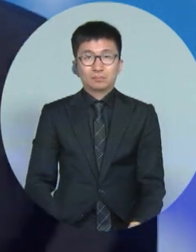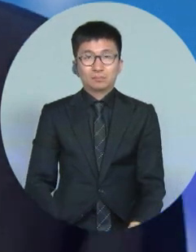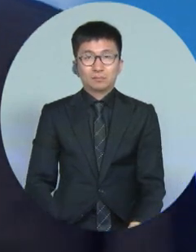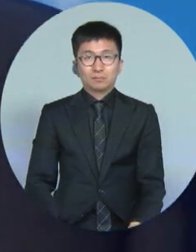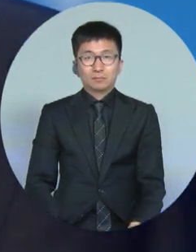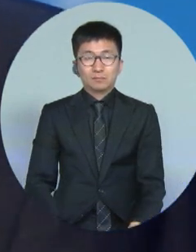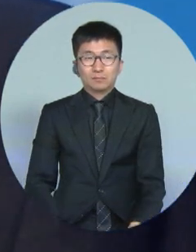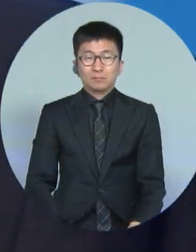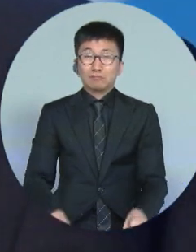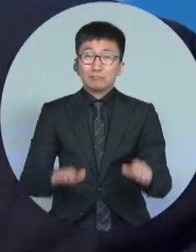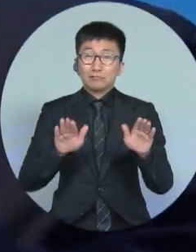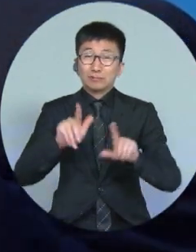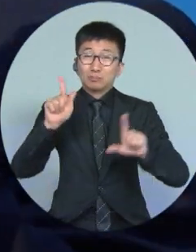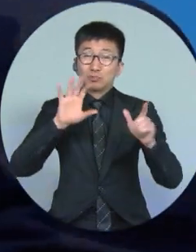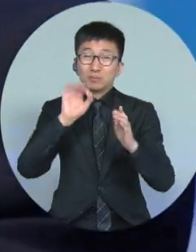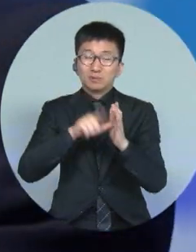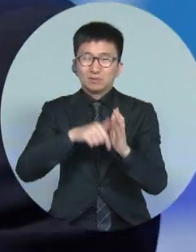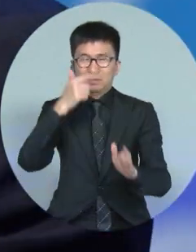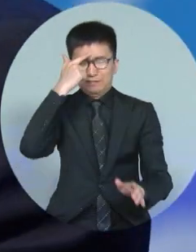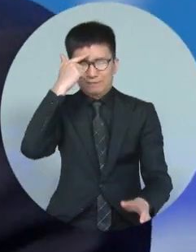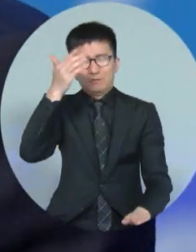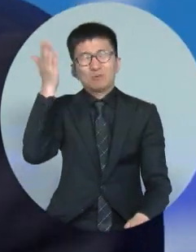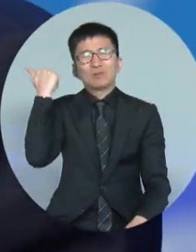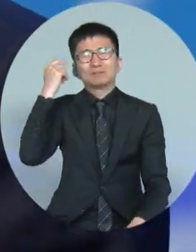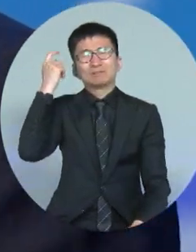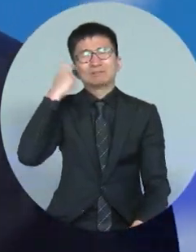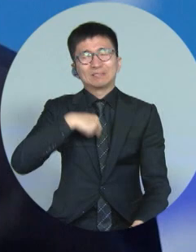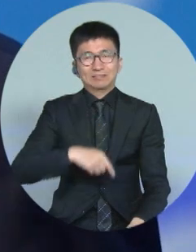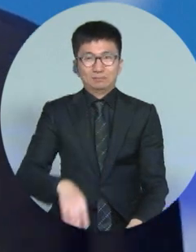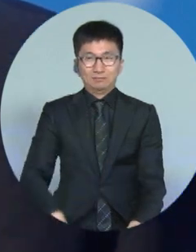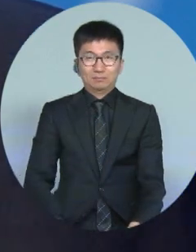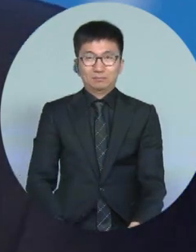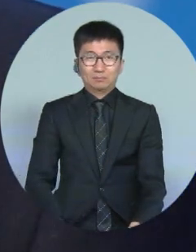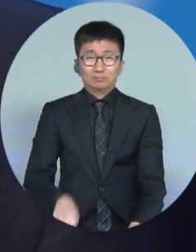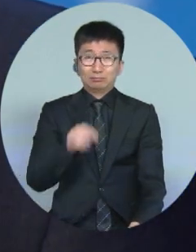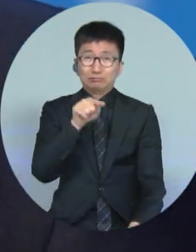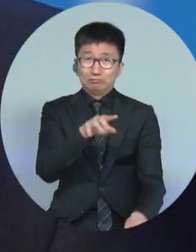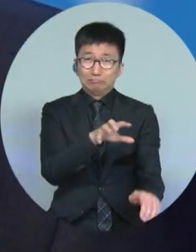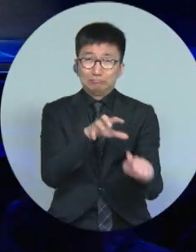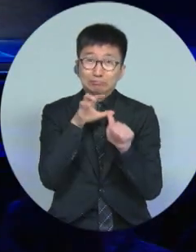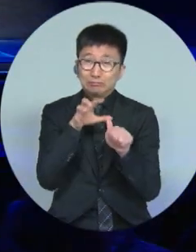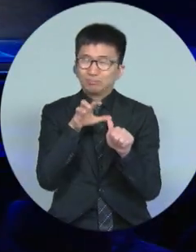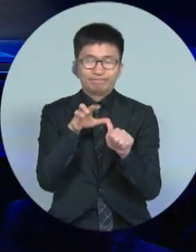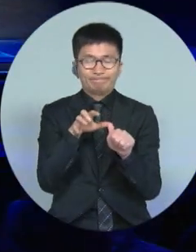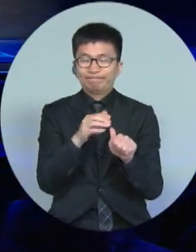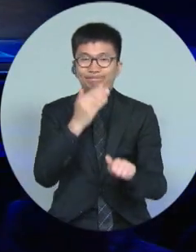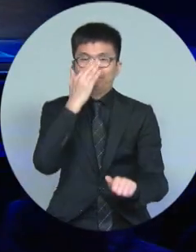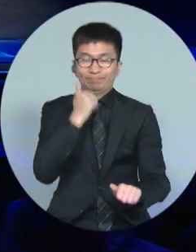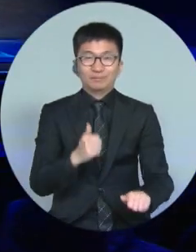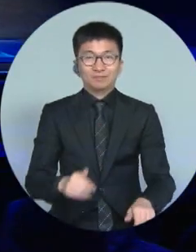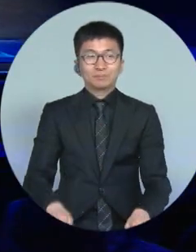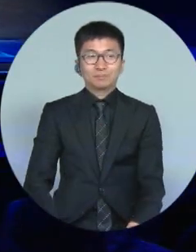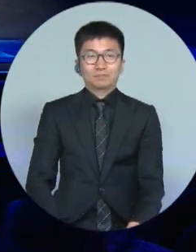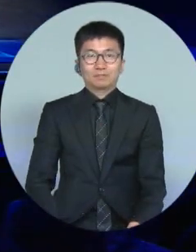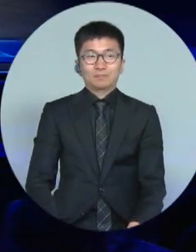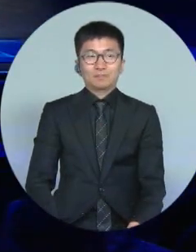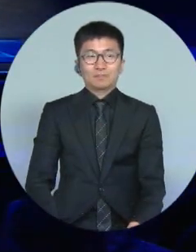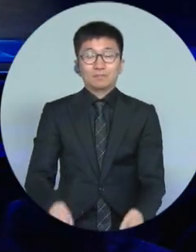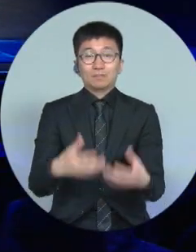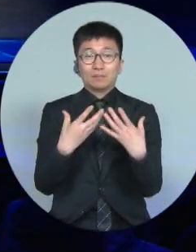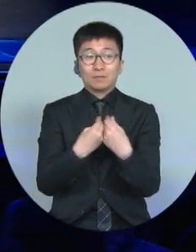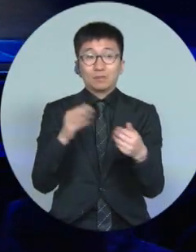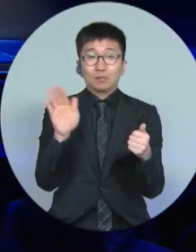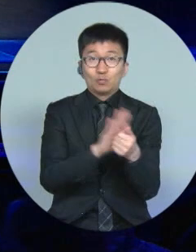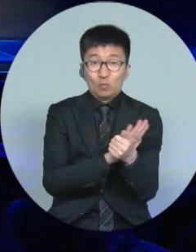doesn't take account of unpaid care work, for example. A vast amount of care work